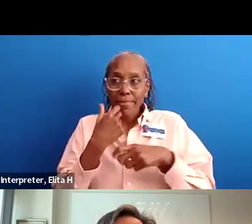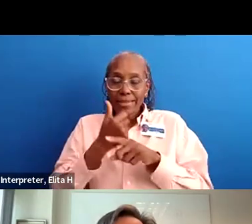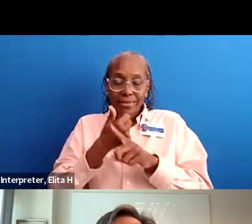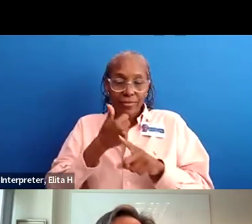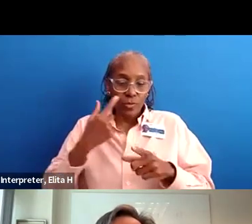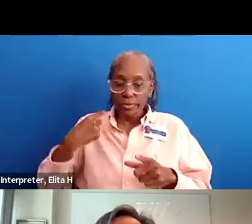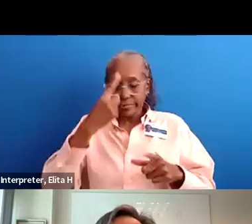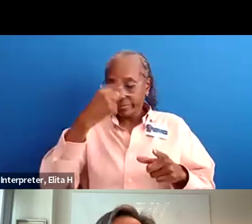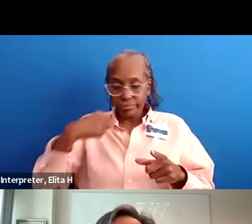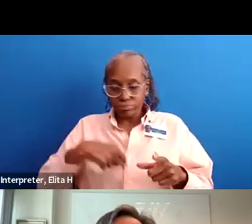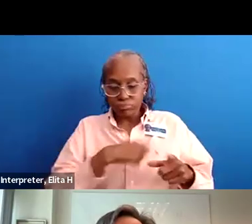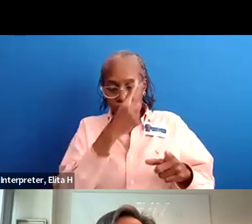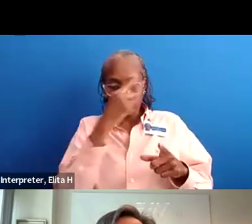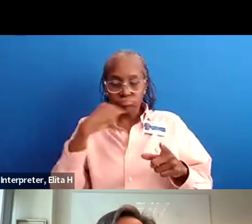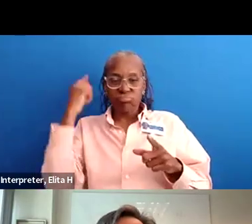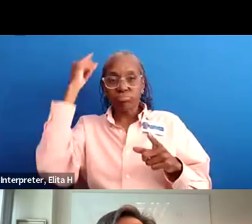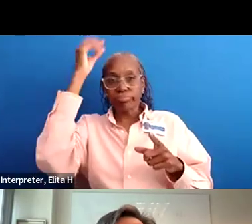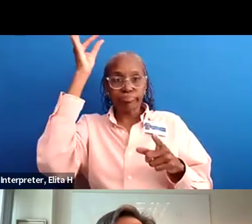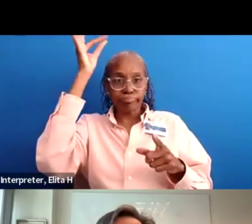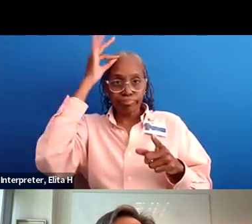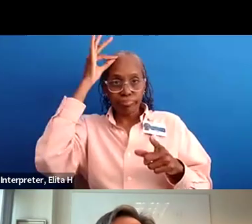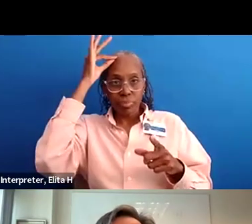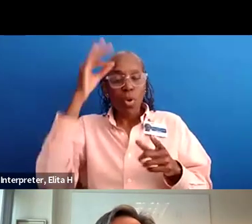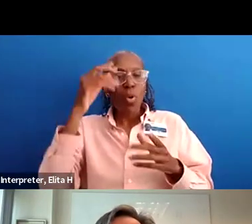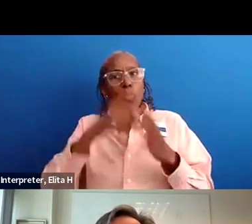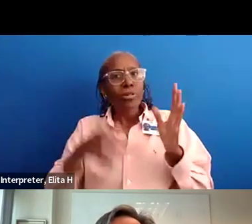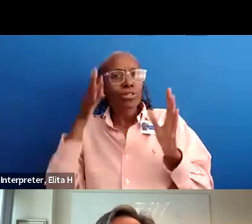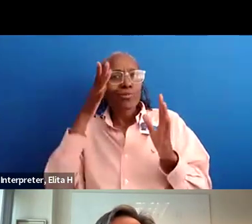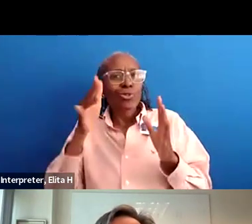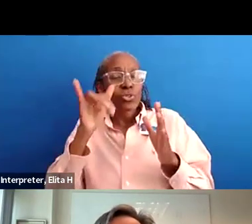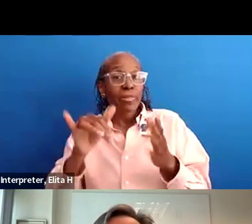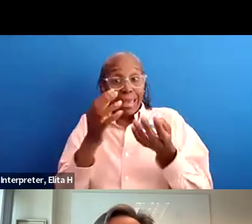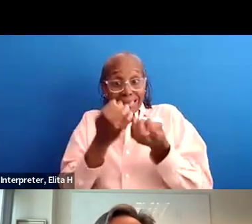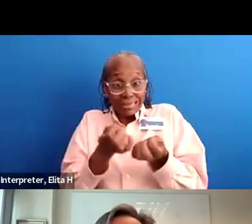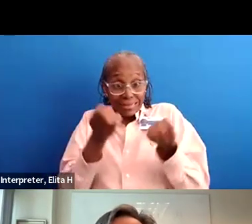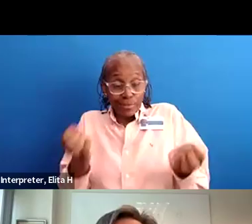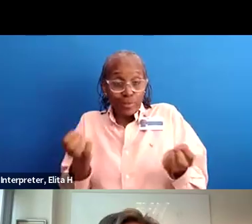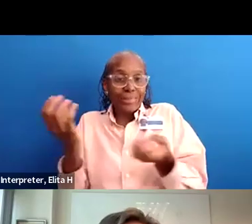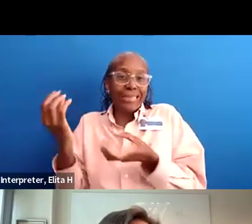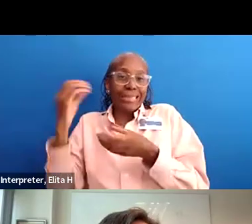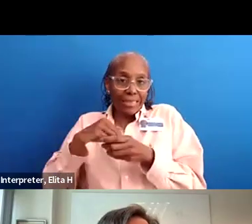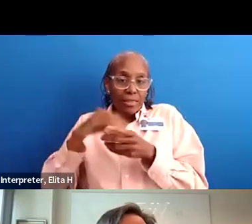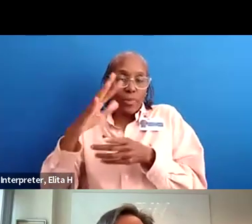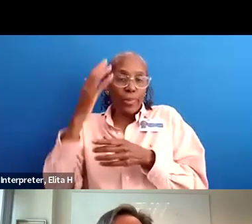there? What is the future on getting that device into the brain?